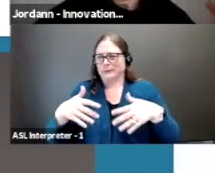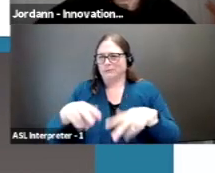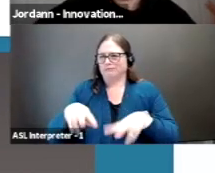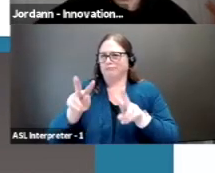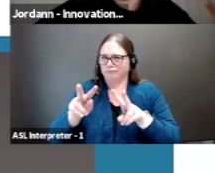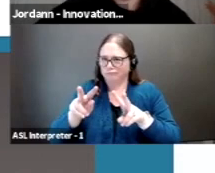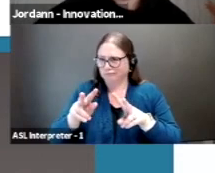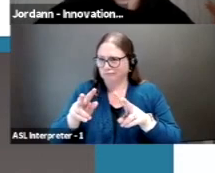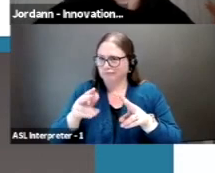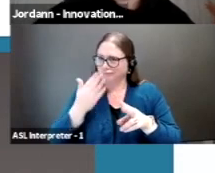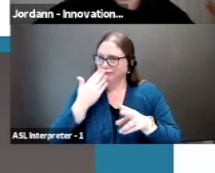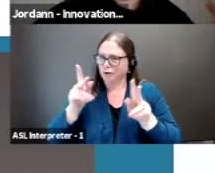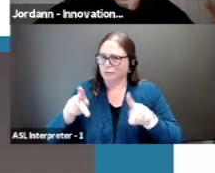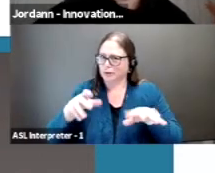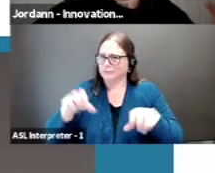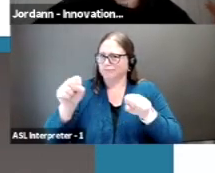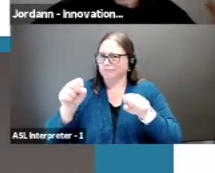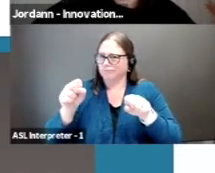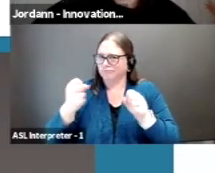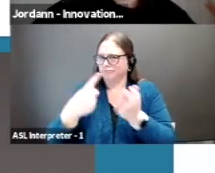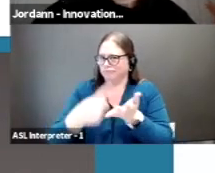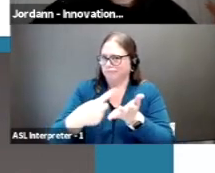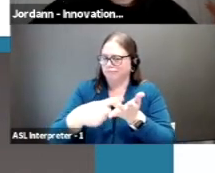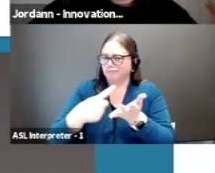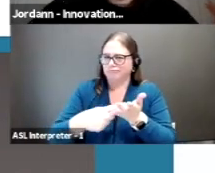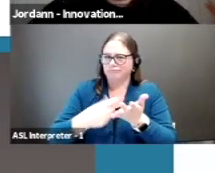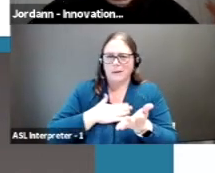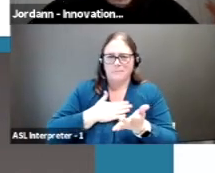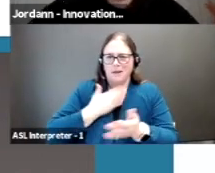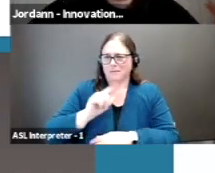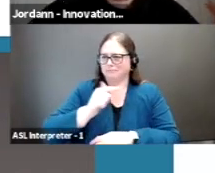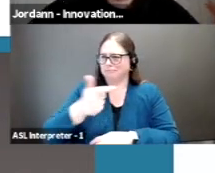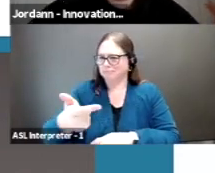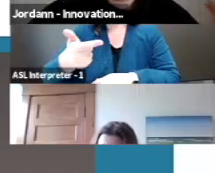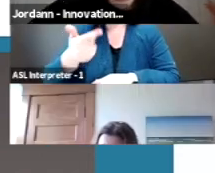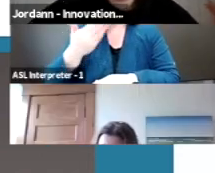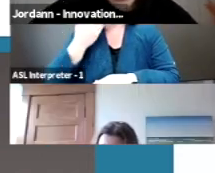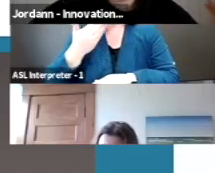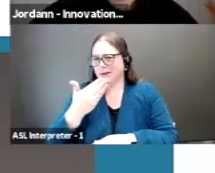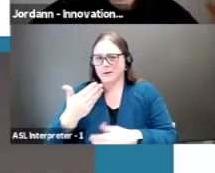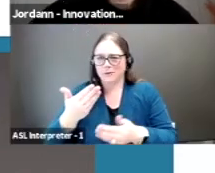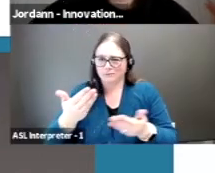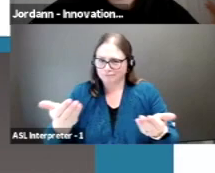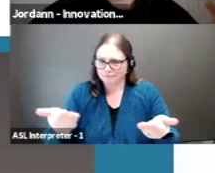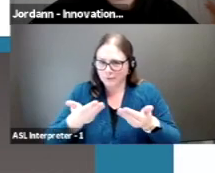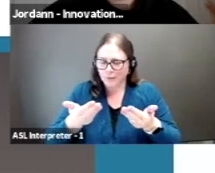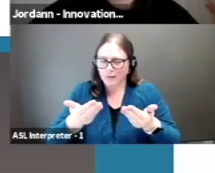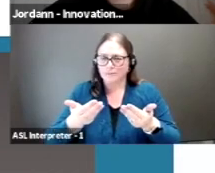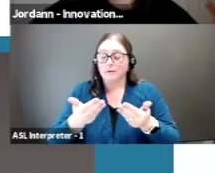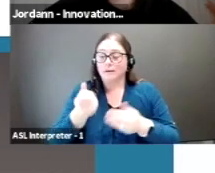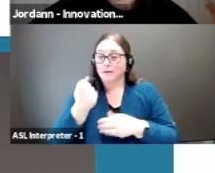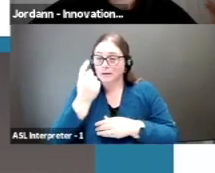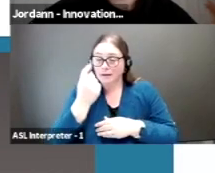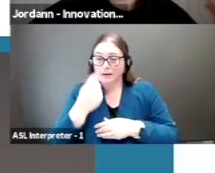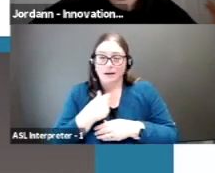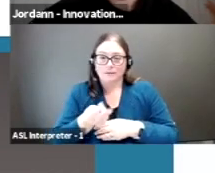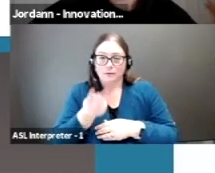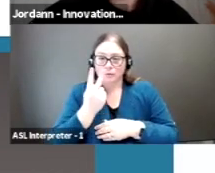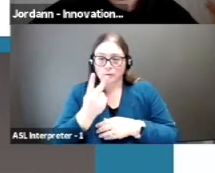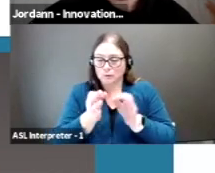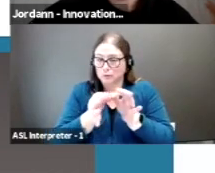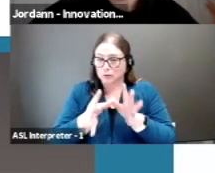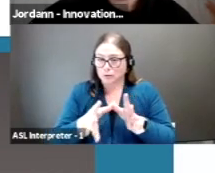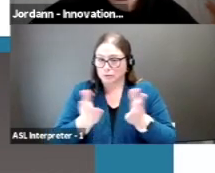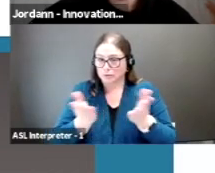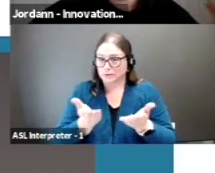I'm happy to hand over the screen to him. Thank you so much for being here today, everyone. I will note that we have two ASL